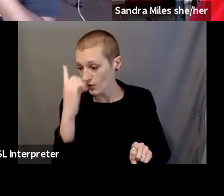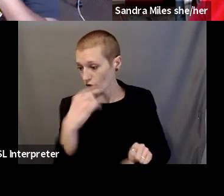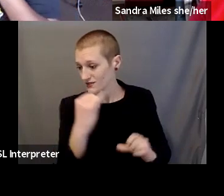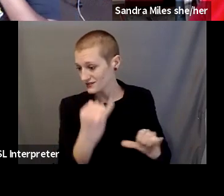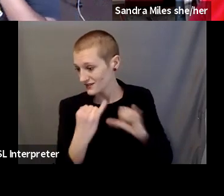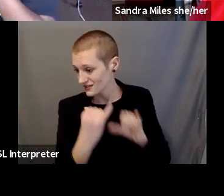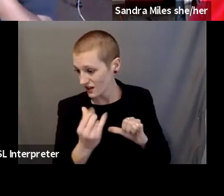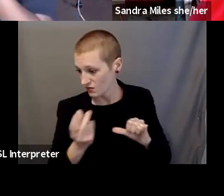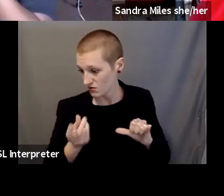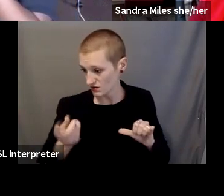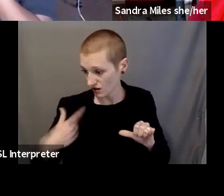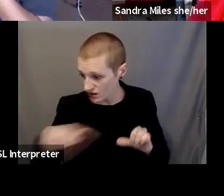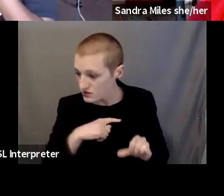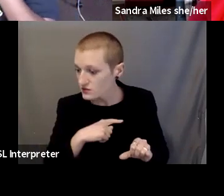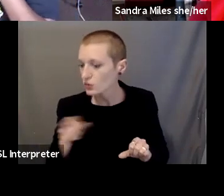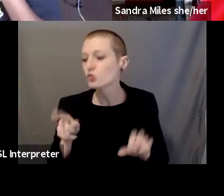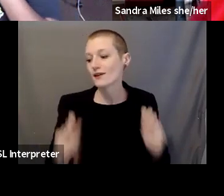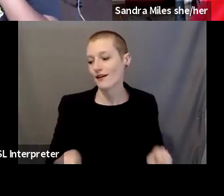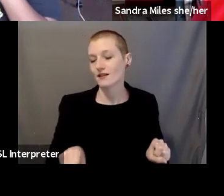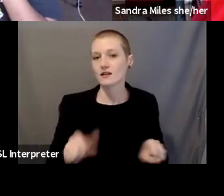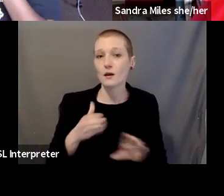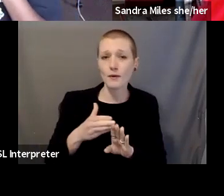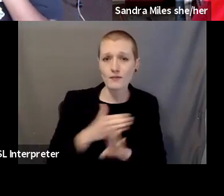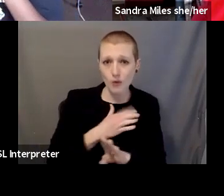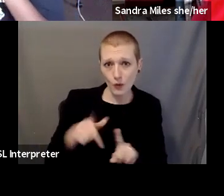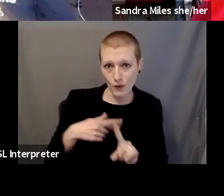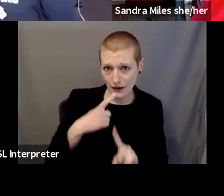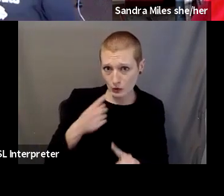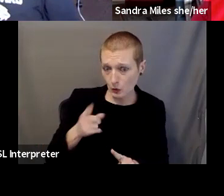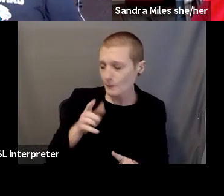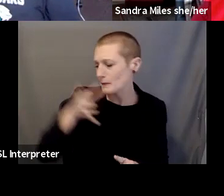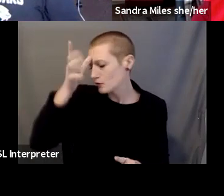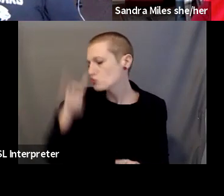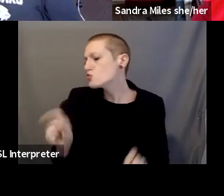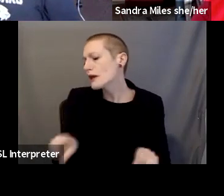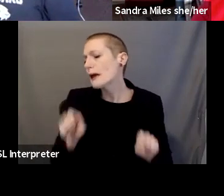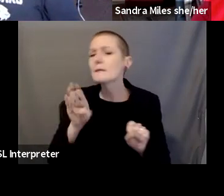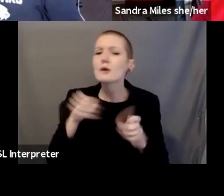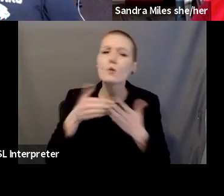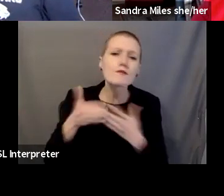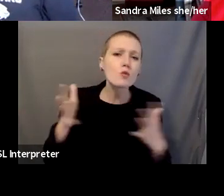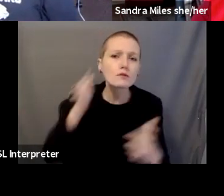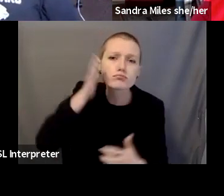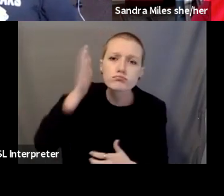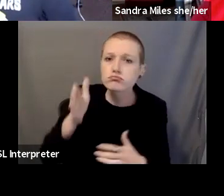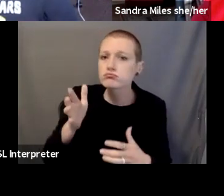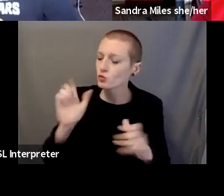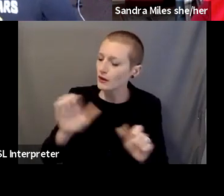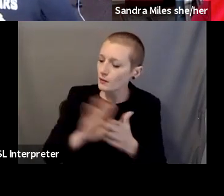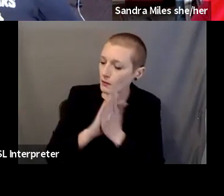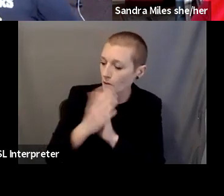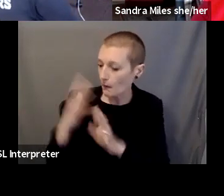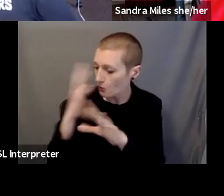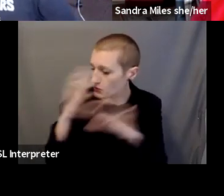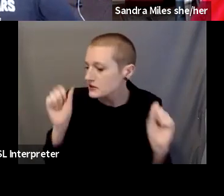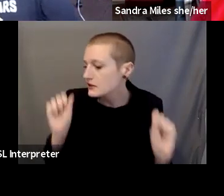that, I felt it was hollow words whenever I told my kids, yeah, you can be anything you want to be, including president, because none of the presidents ever looked like them.